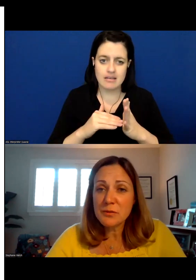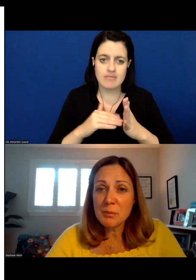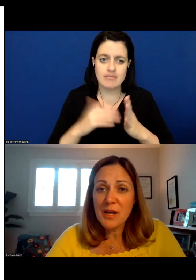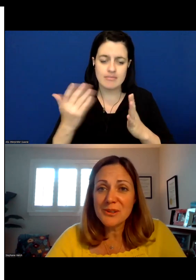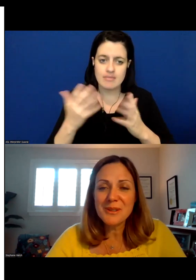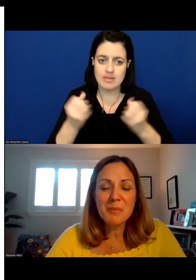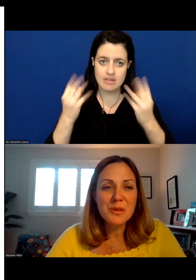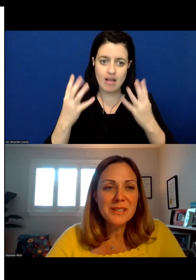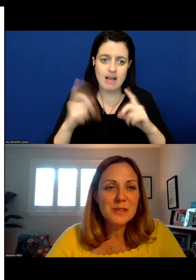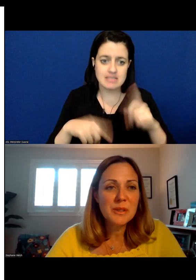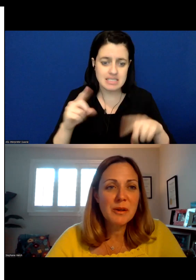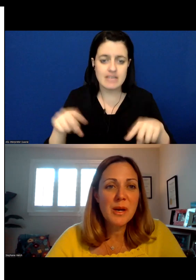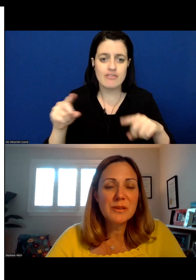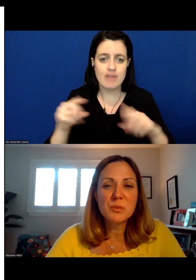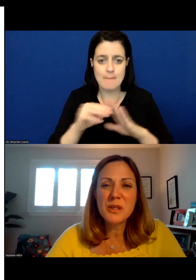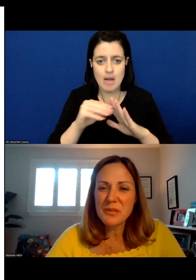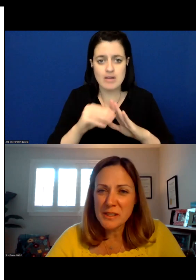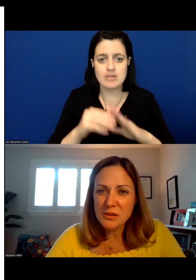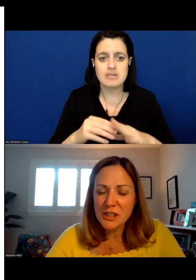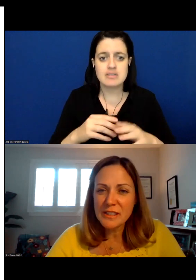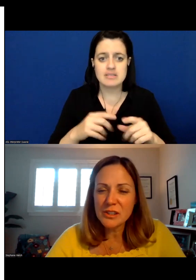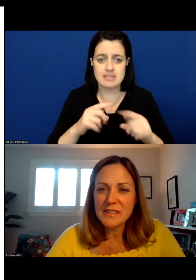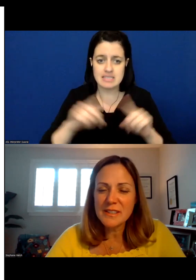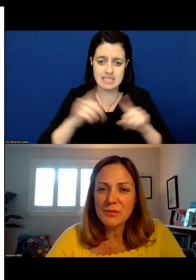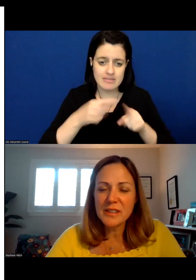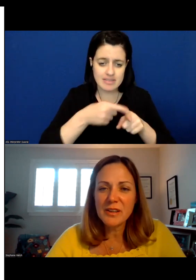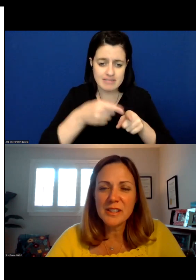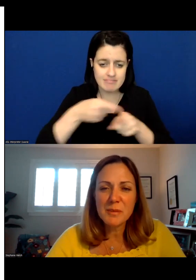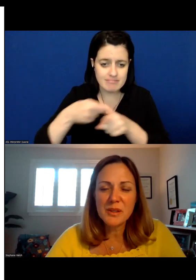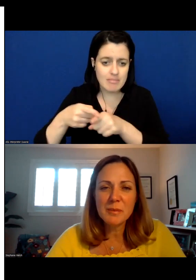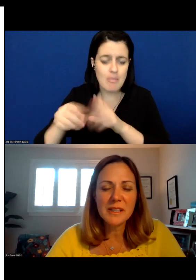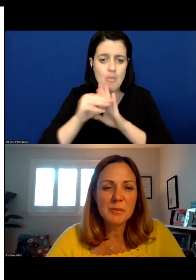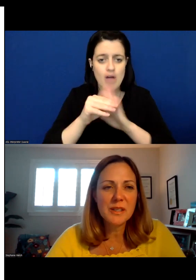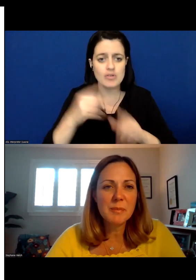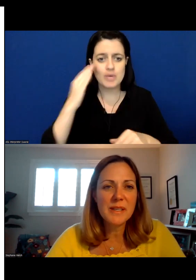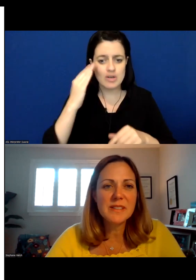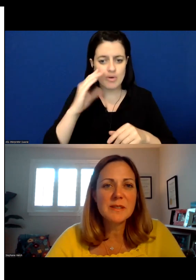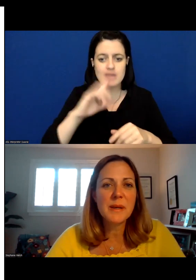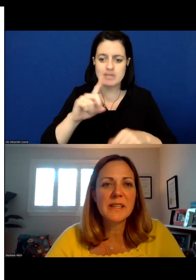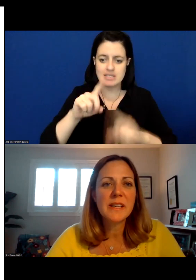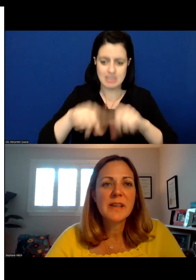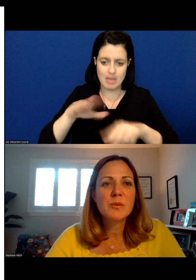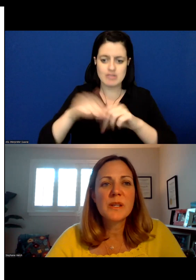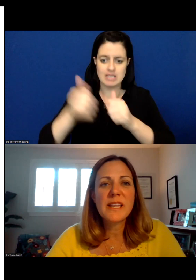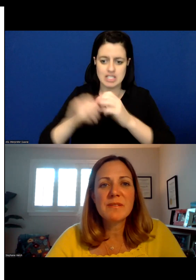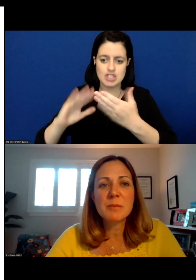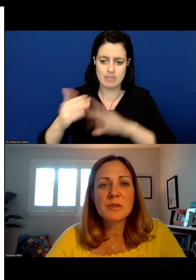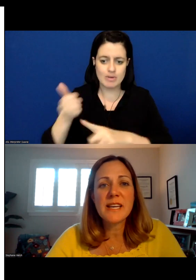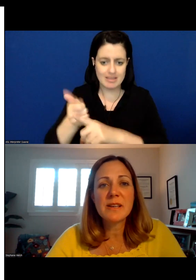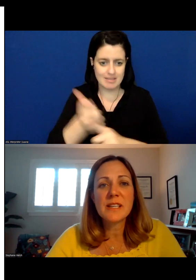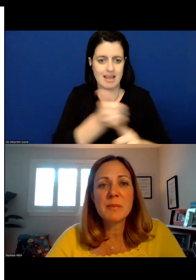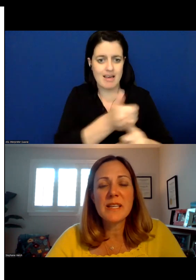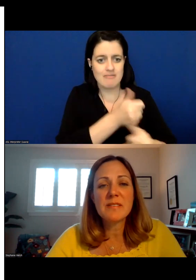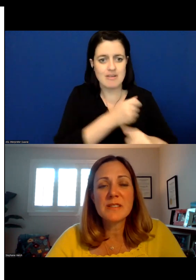lots of different models. There are multidisciplinary models. We know that things are going to look different on a community by community basis, but really have